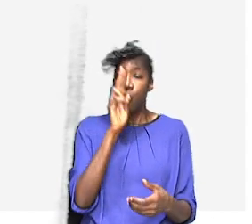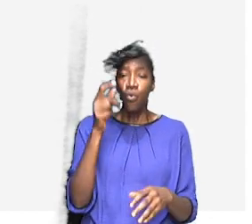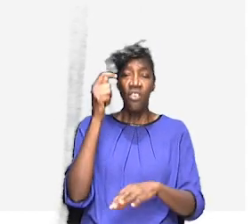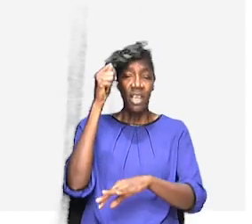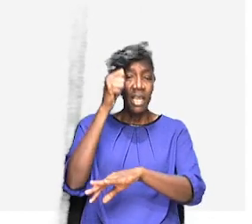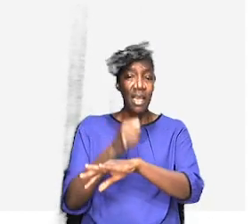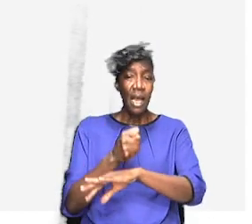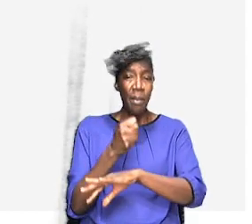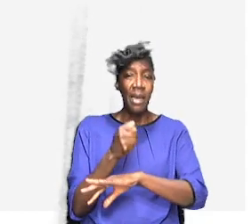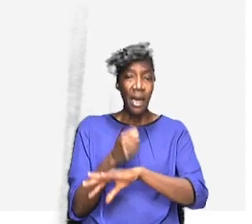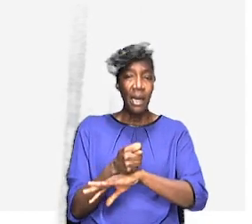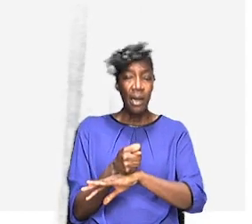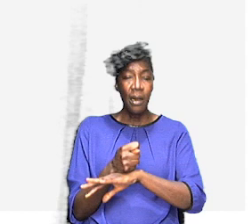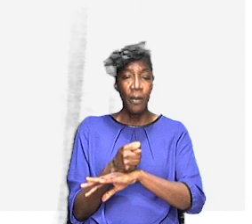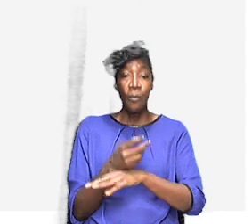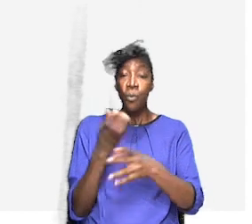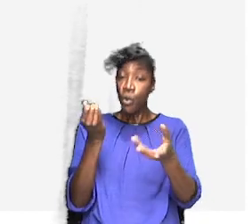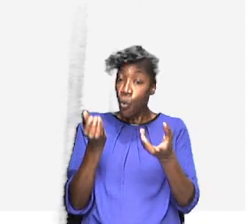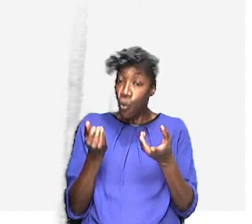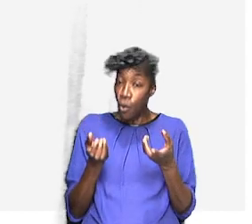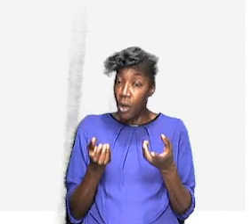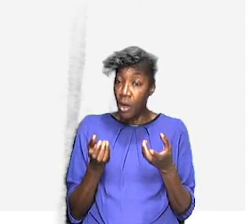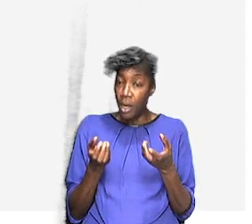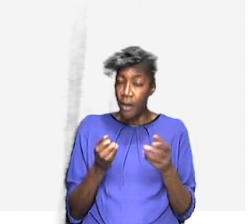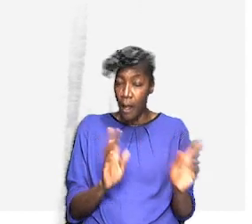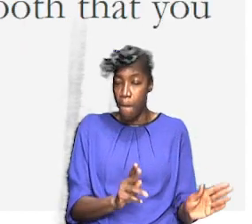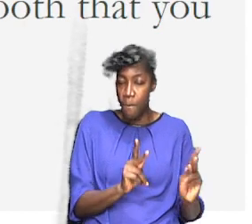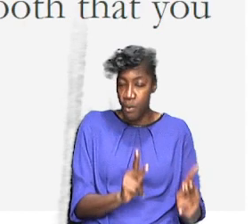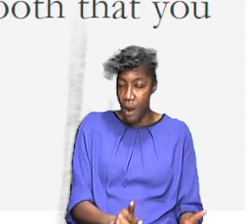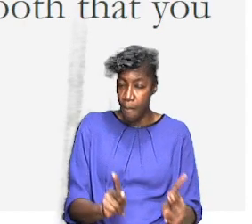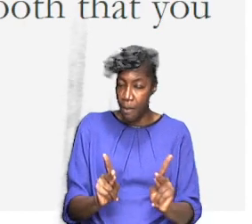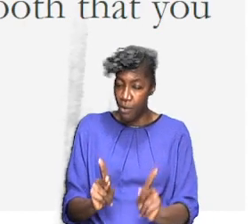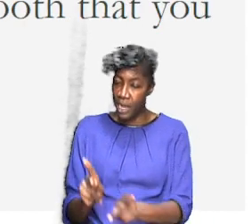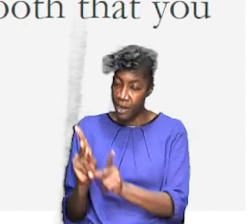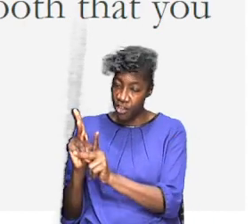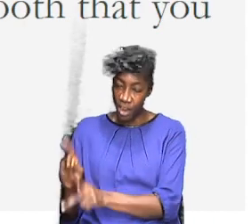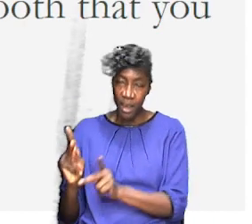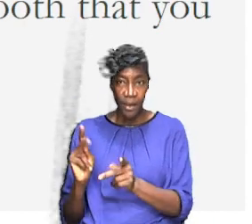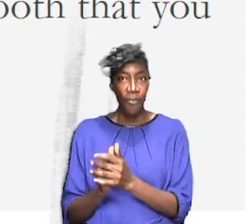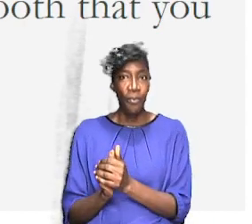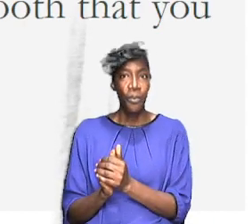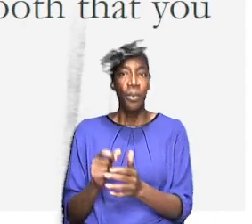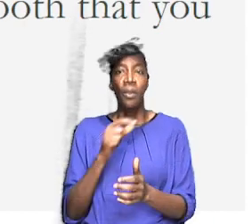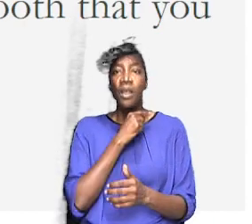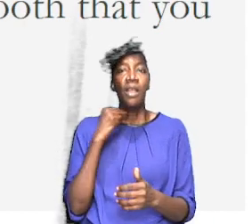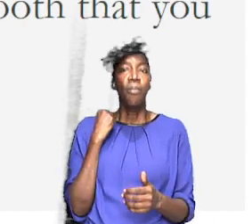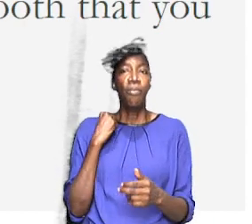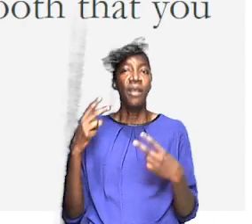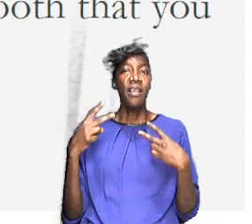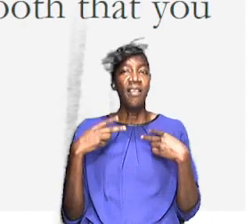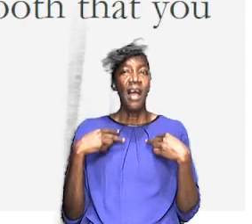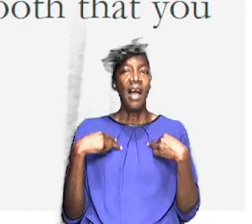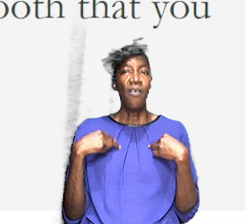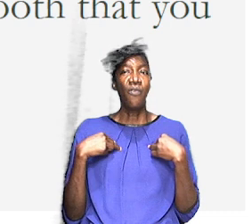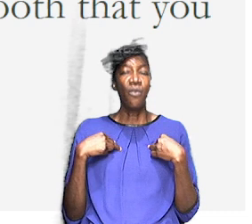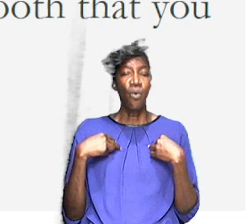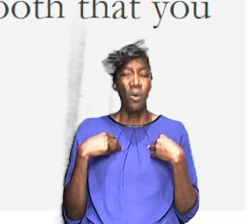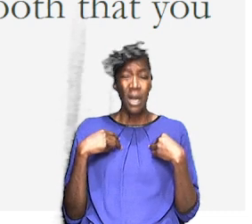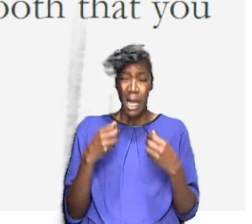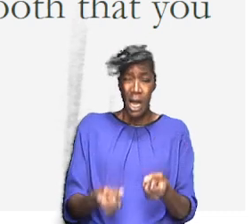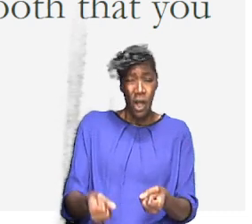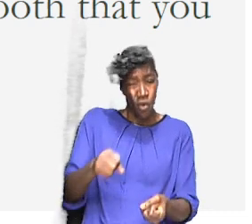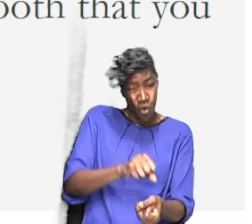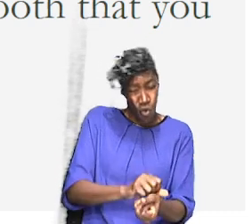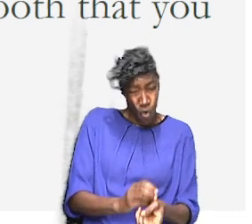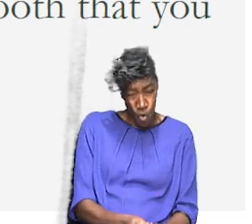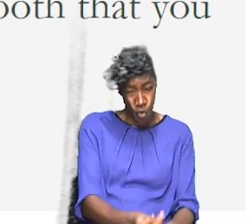tabernacle requires preparation. And the priest had to do a couple stuff. He had to crush the spices